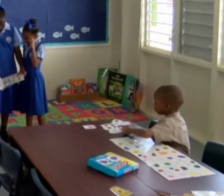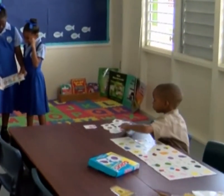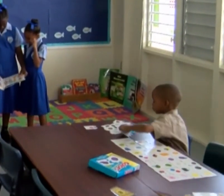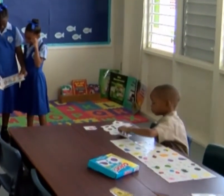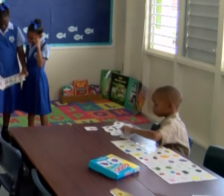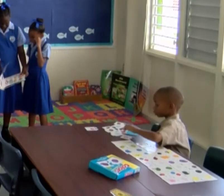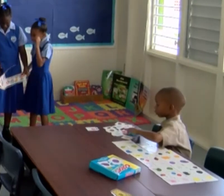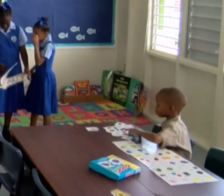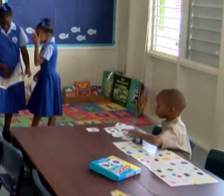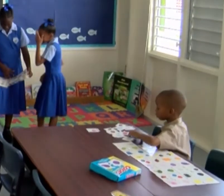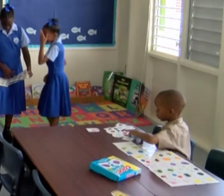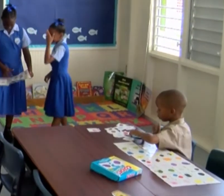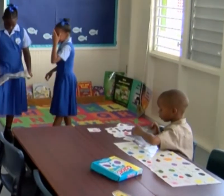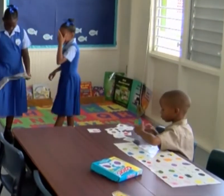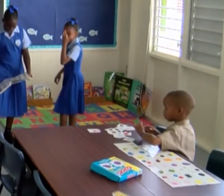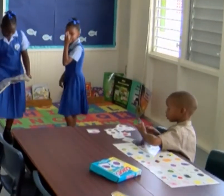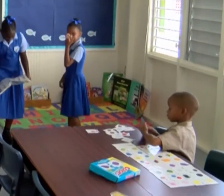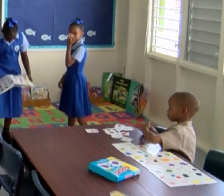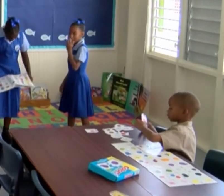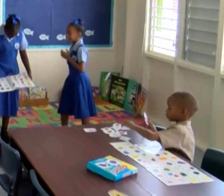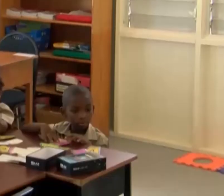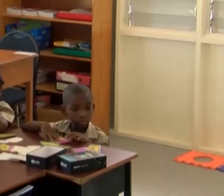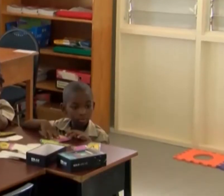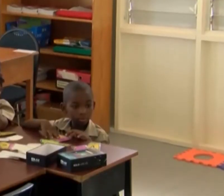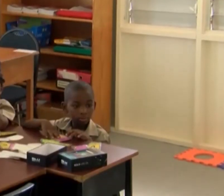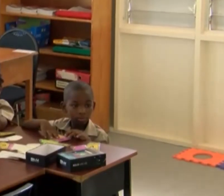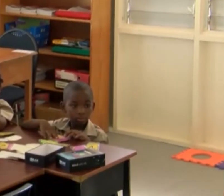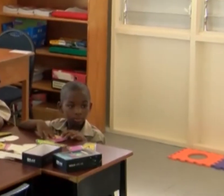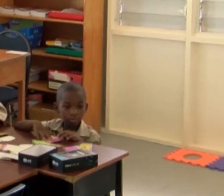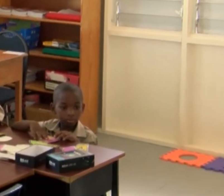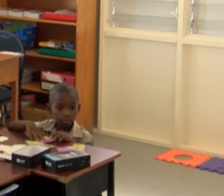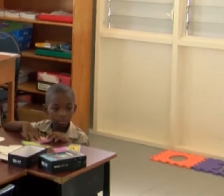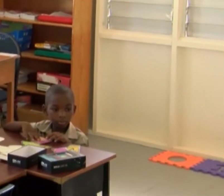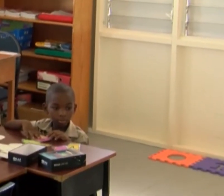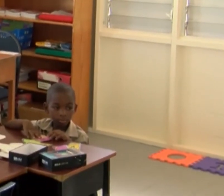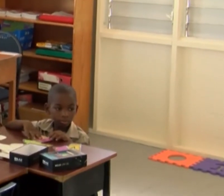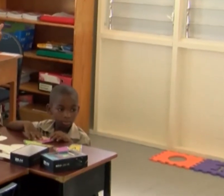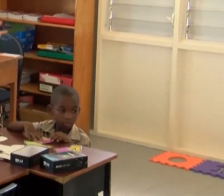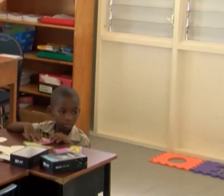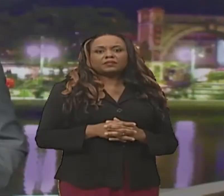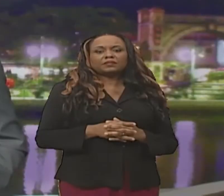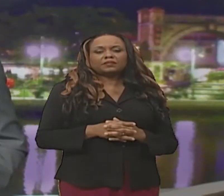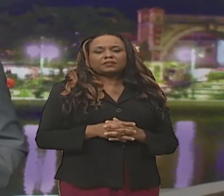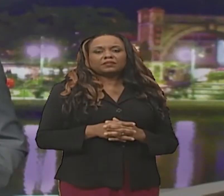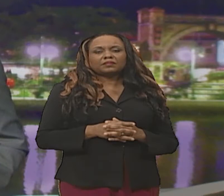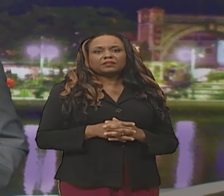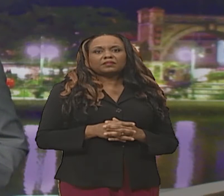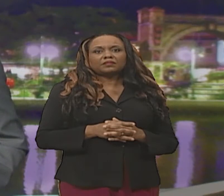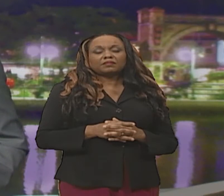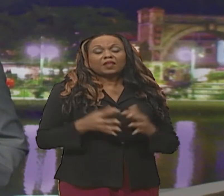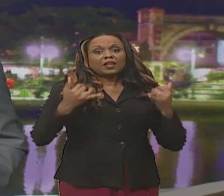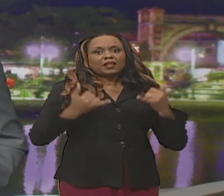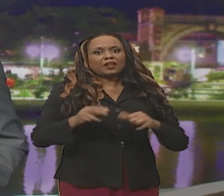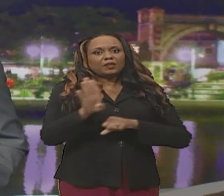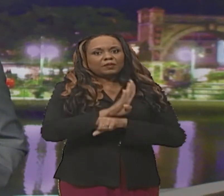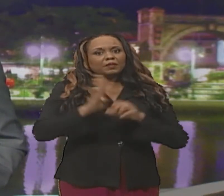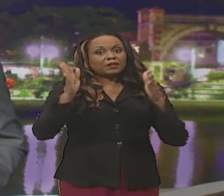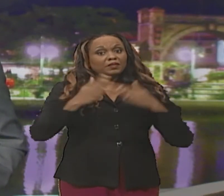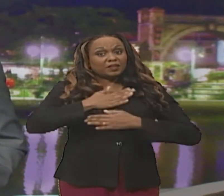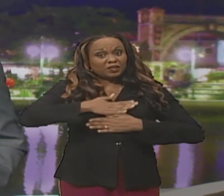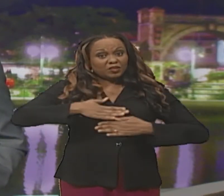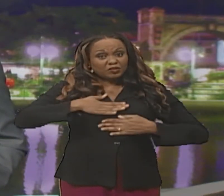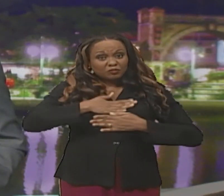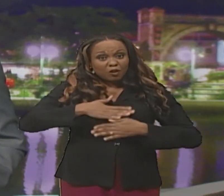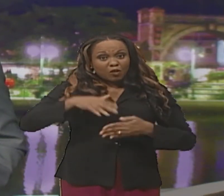their school, but the wider community. Sharika Griffith, CBC News. Thanks, Sharika. Well, Barbadians